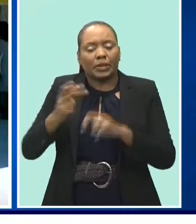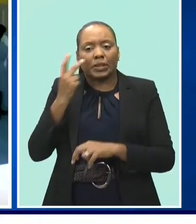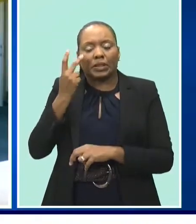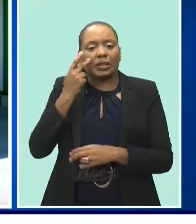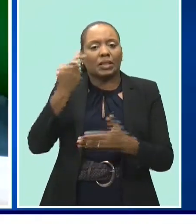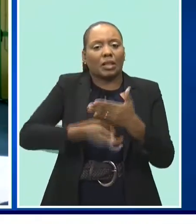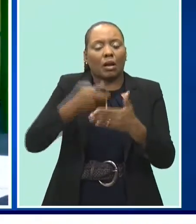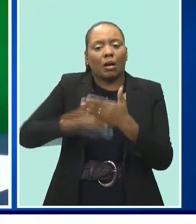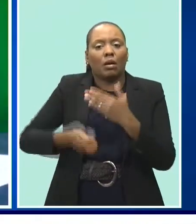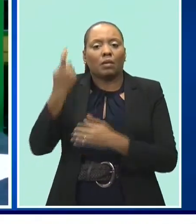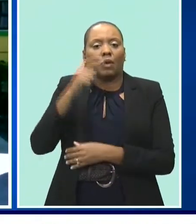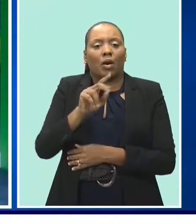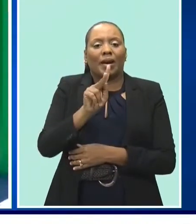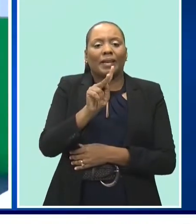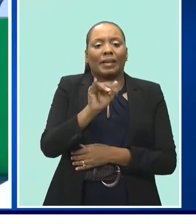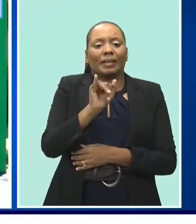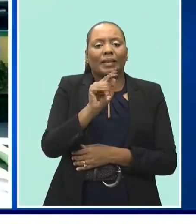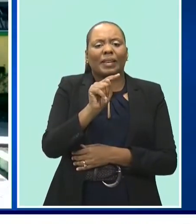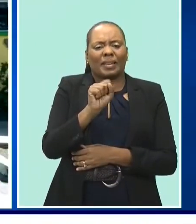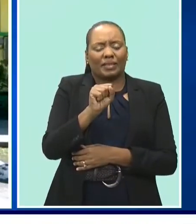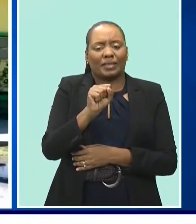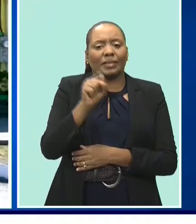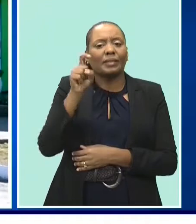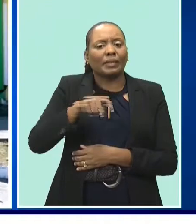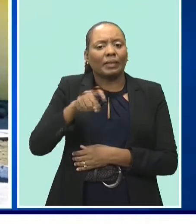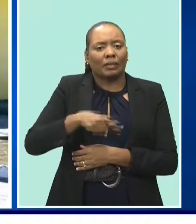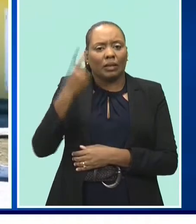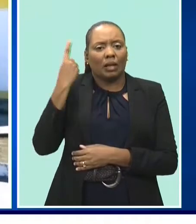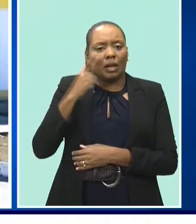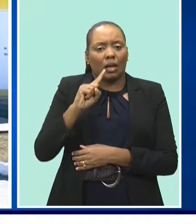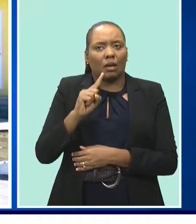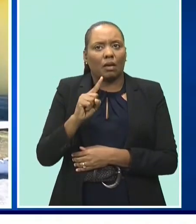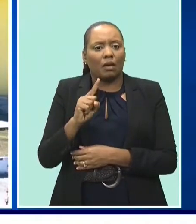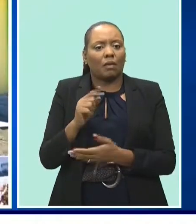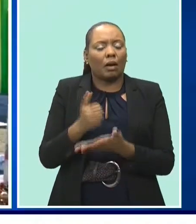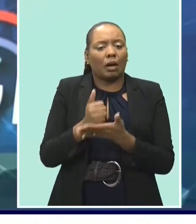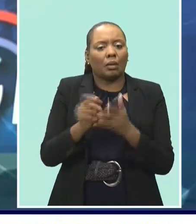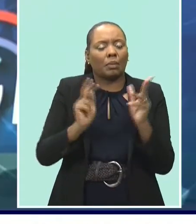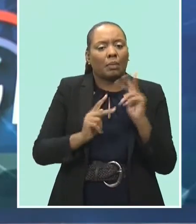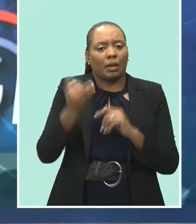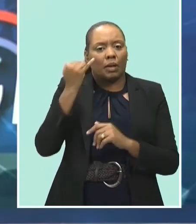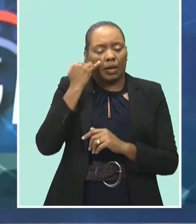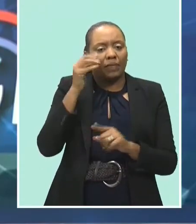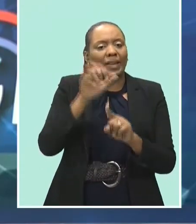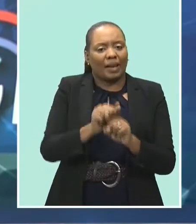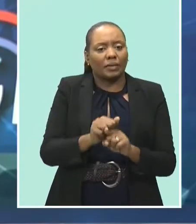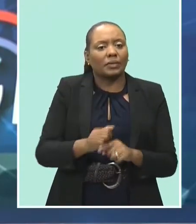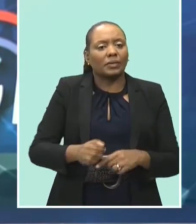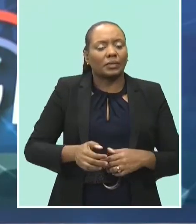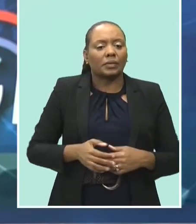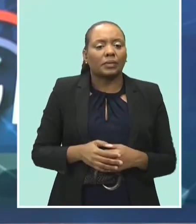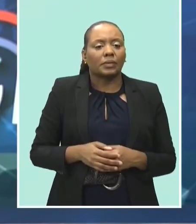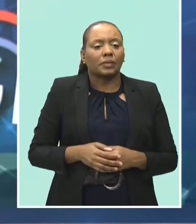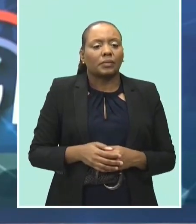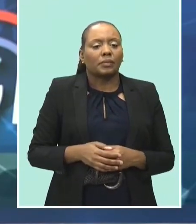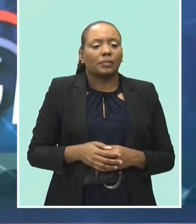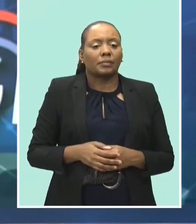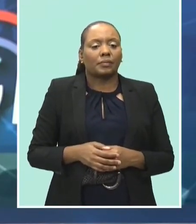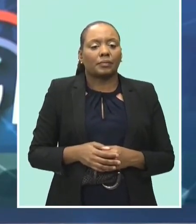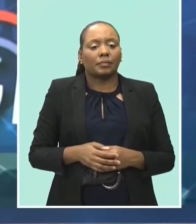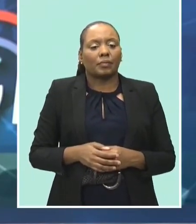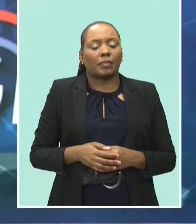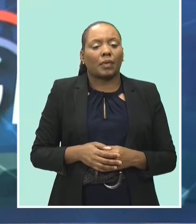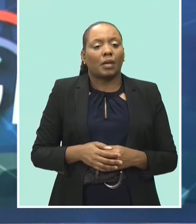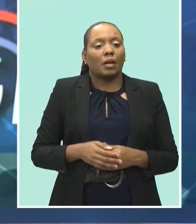of the kits needed for the process. Lisa Broom, CBC News. Meantime, CBC understands that there